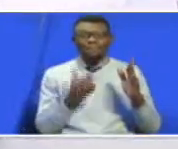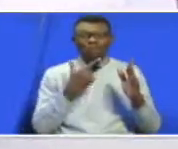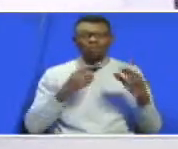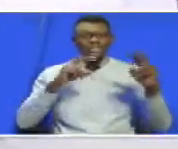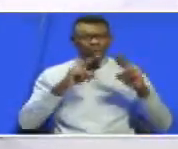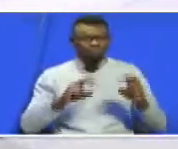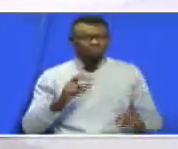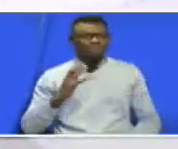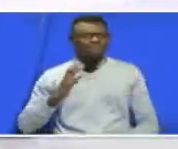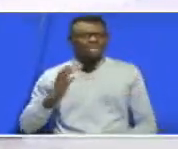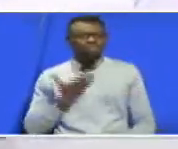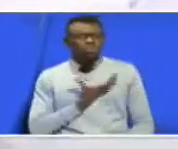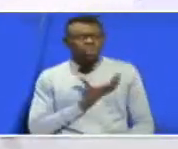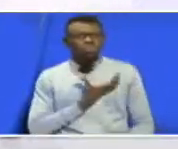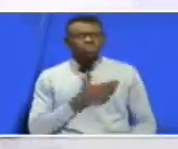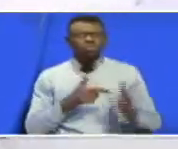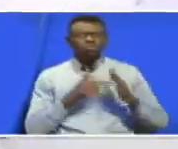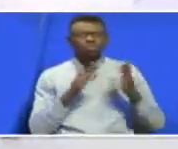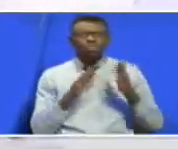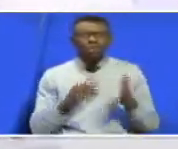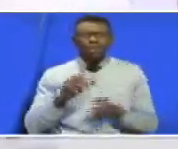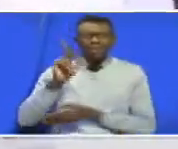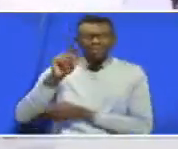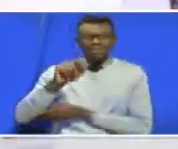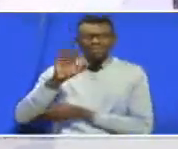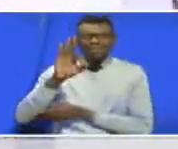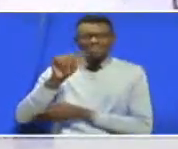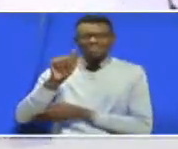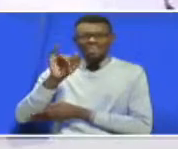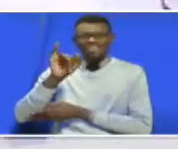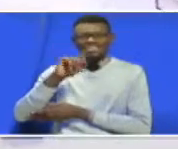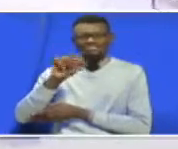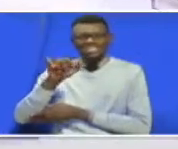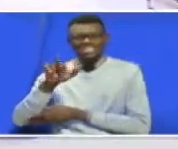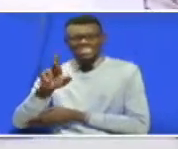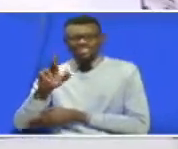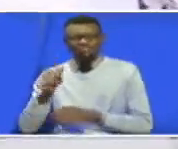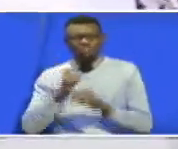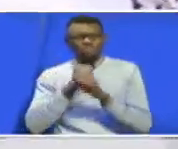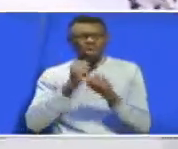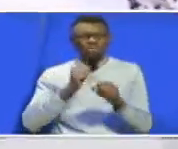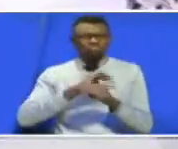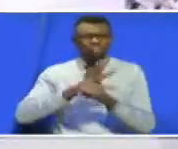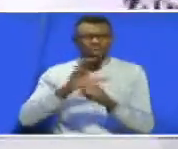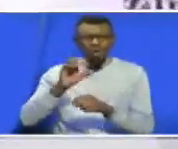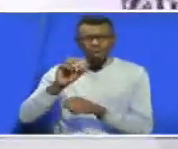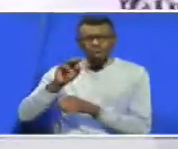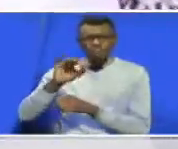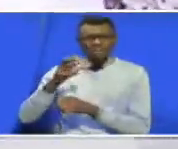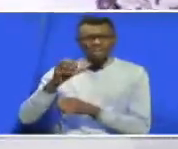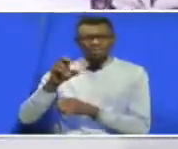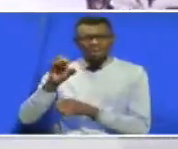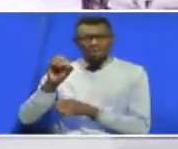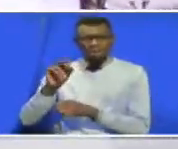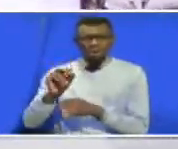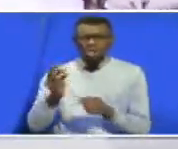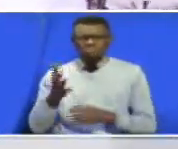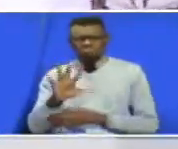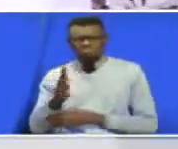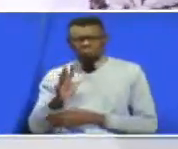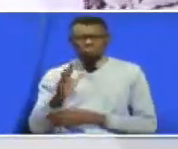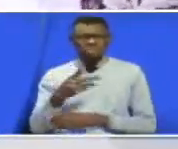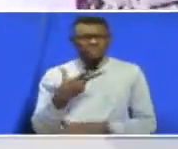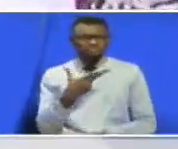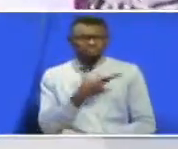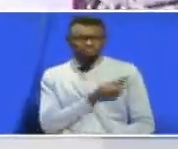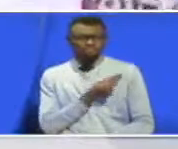and Discovery Health shows that Pfizer vaccine is less effective against the Omicron variant. People who had received 2 doses of the Pfizer